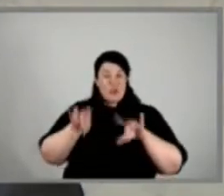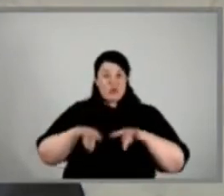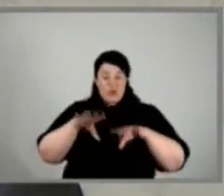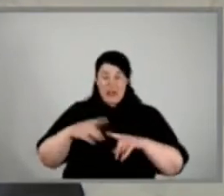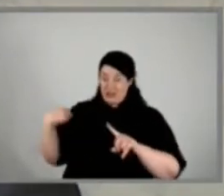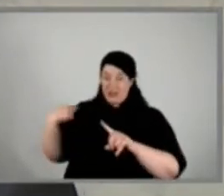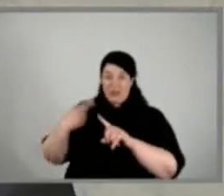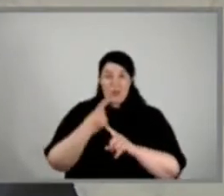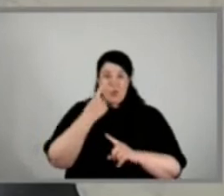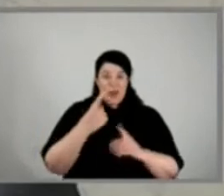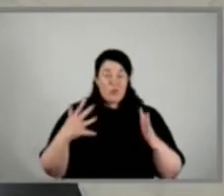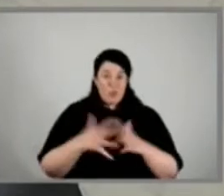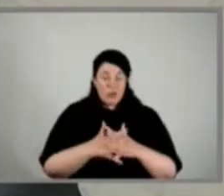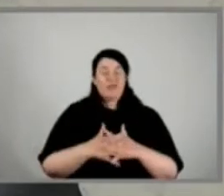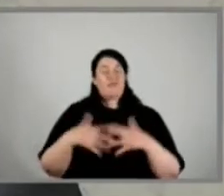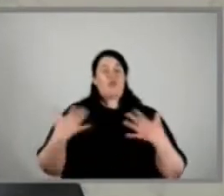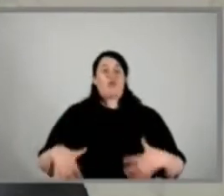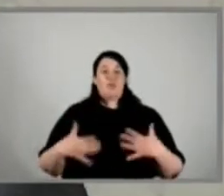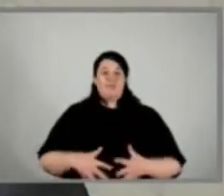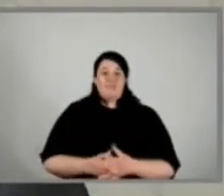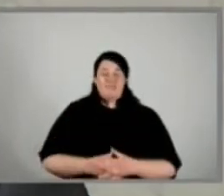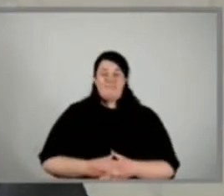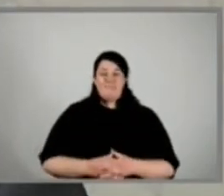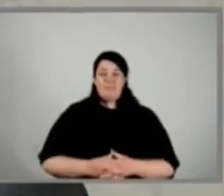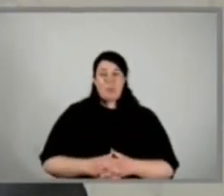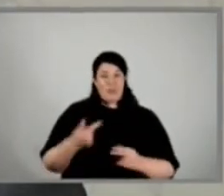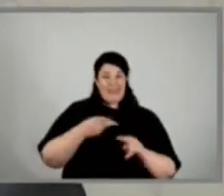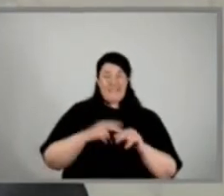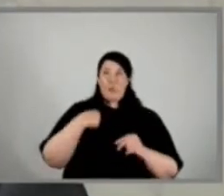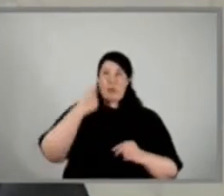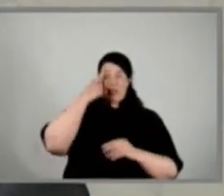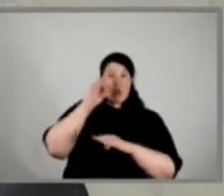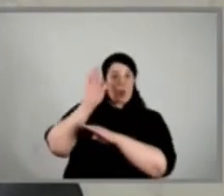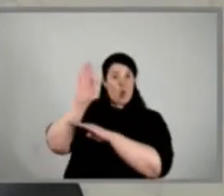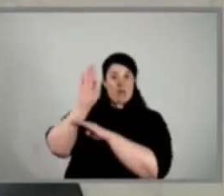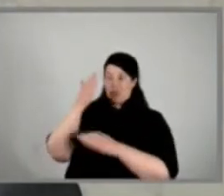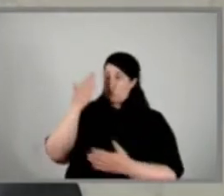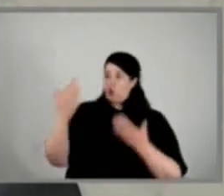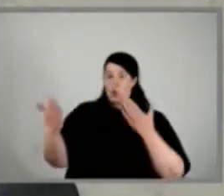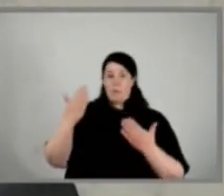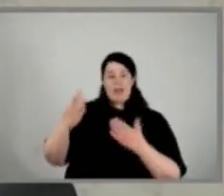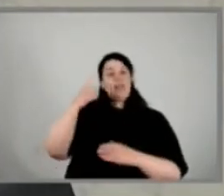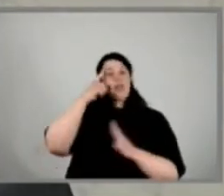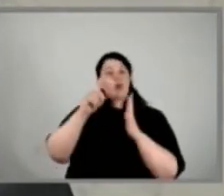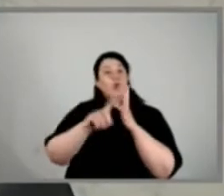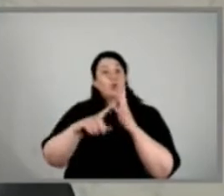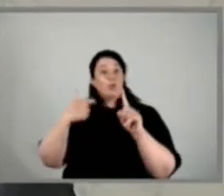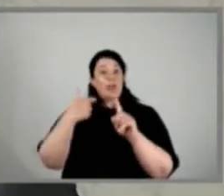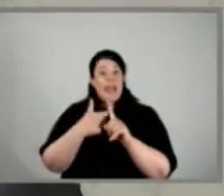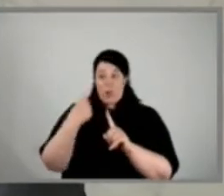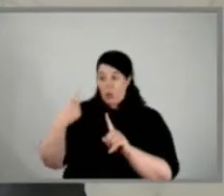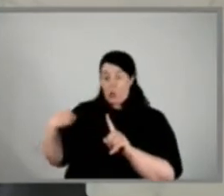the contrast of that with most other countries in the world. If we take the UK, for example, just in the past week, they've had